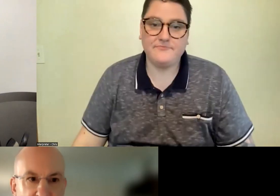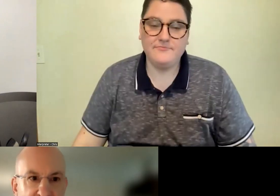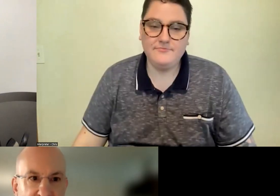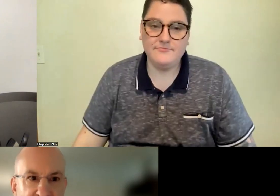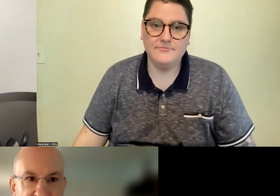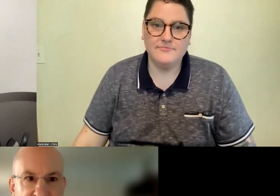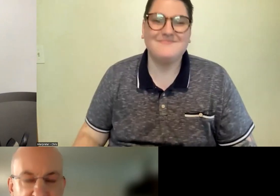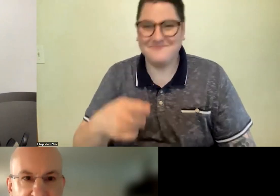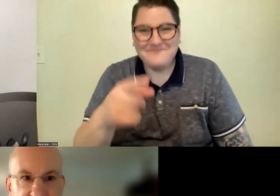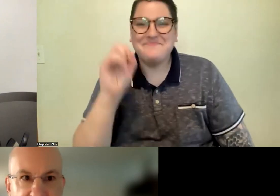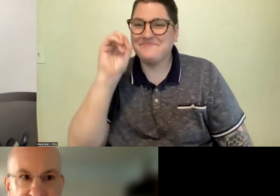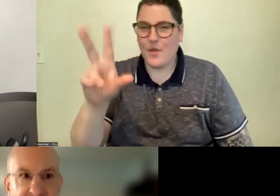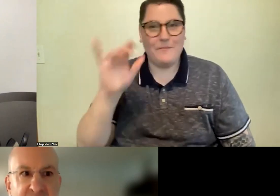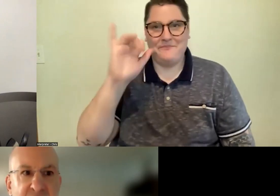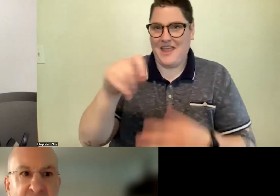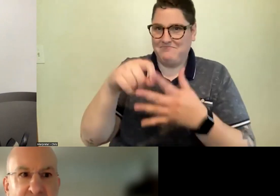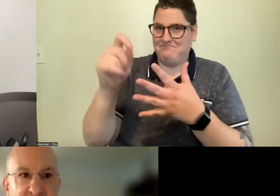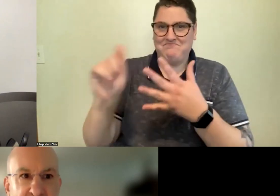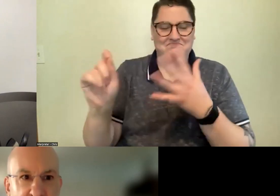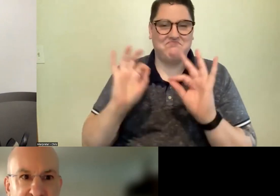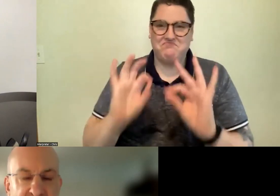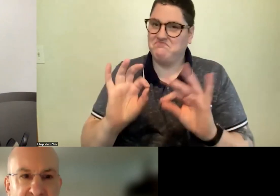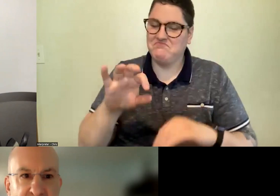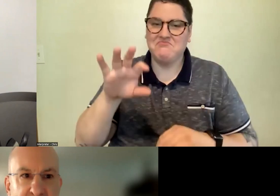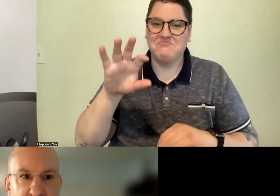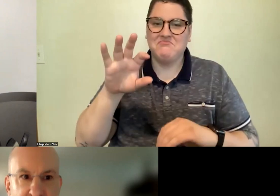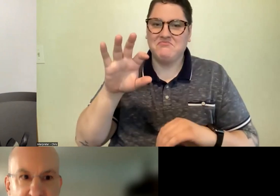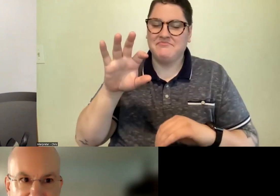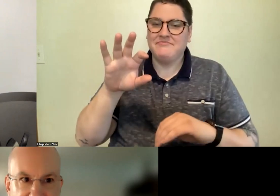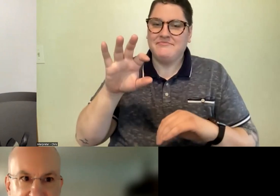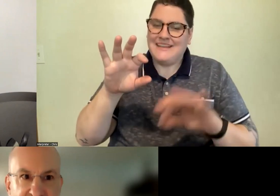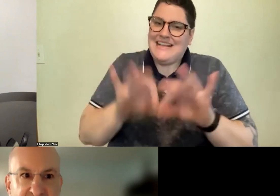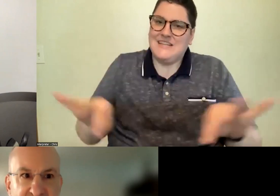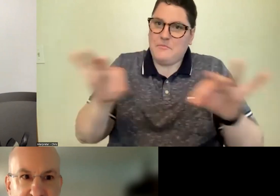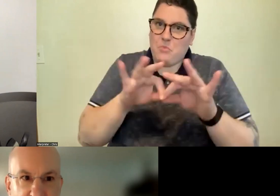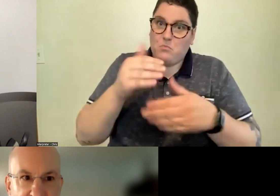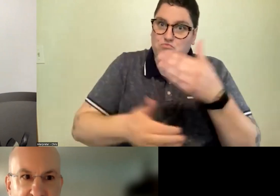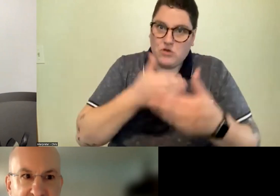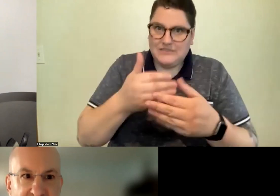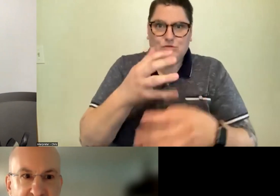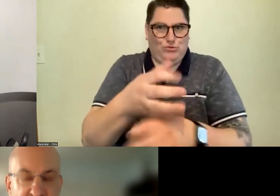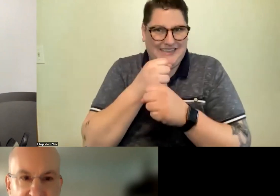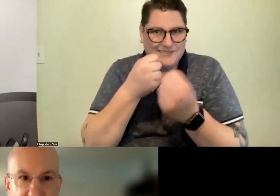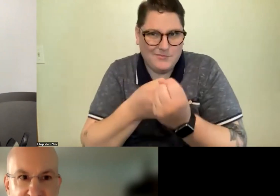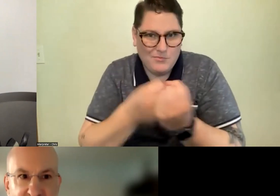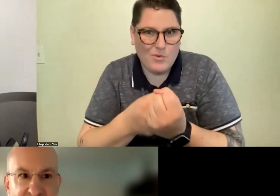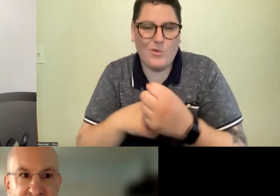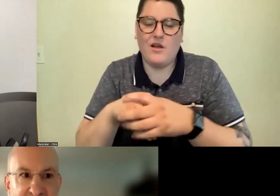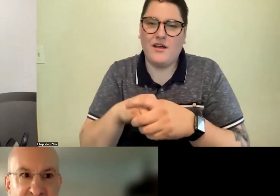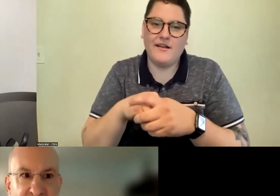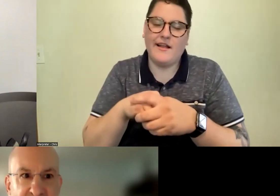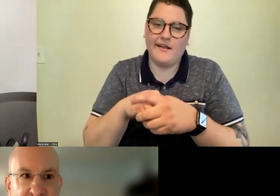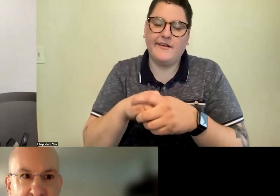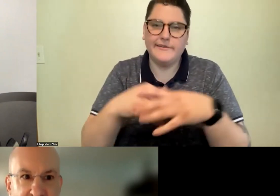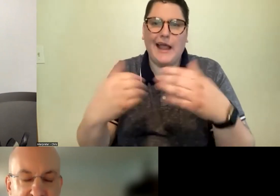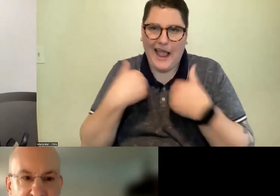Okay, well, no, that covered it. I think it's an important process to get that support and to do it. There are a number of